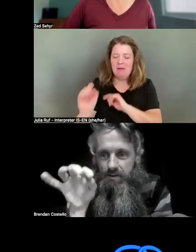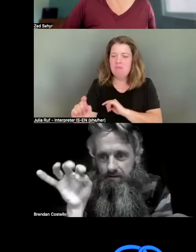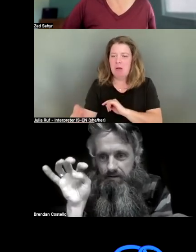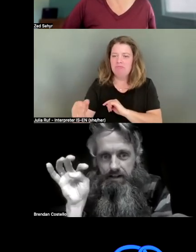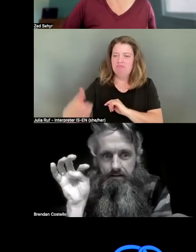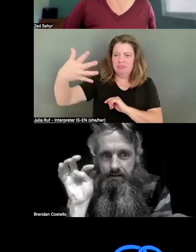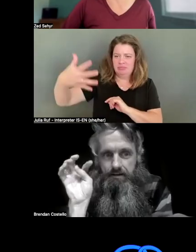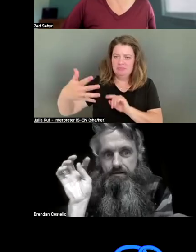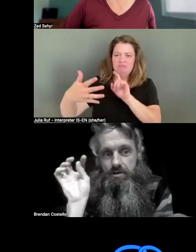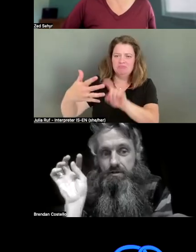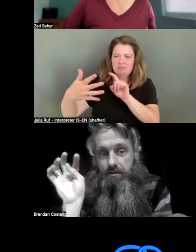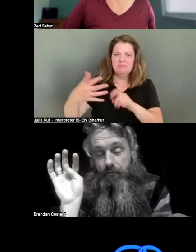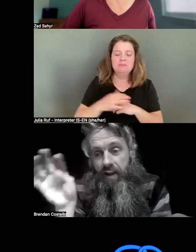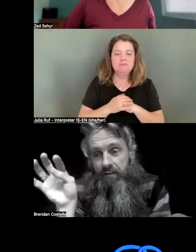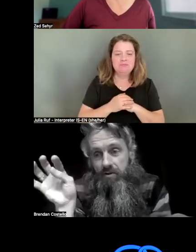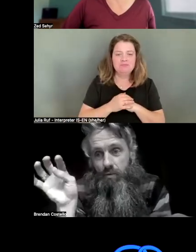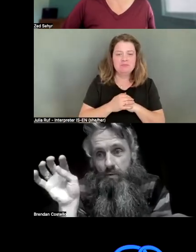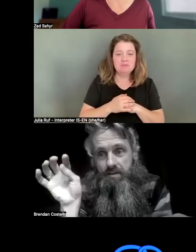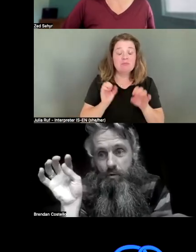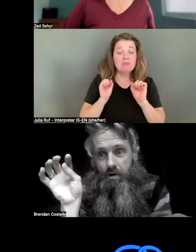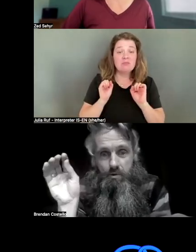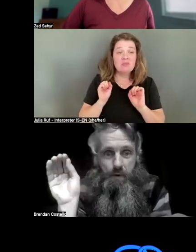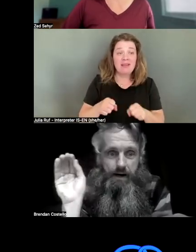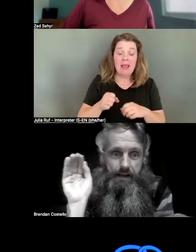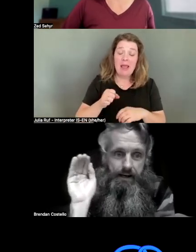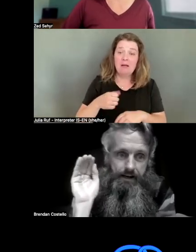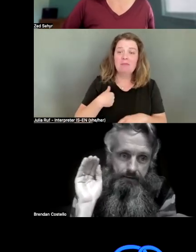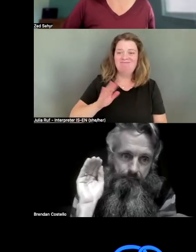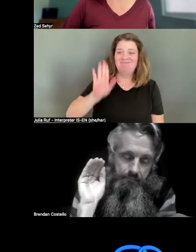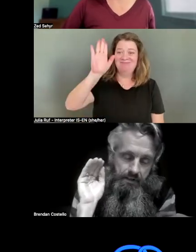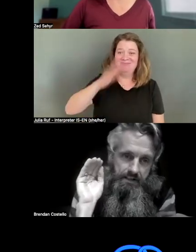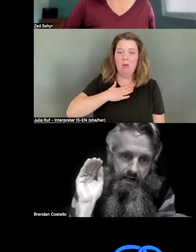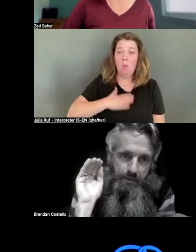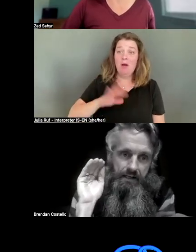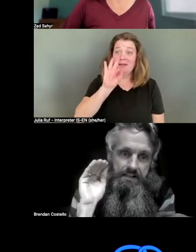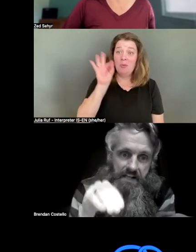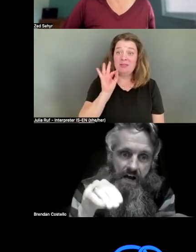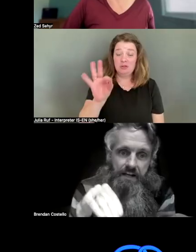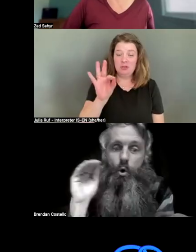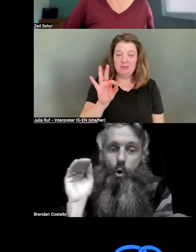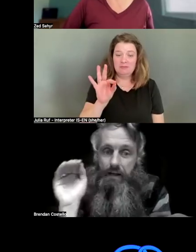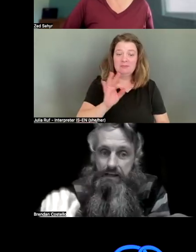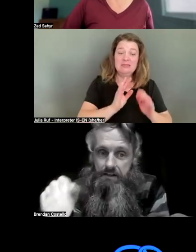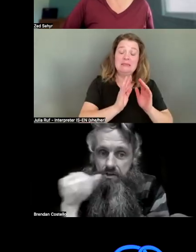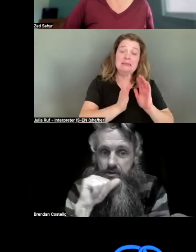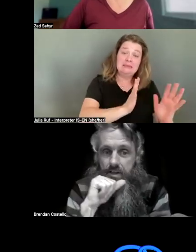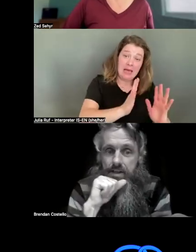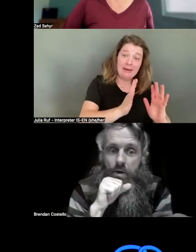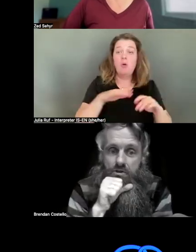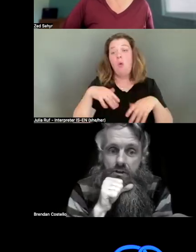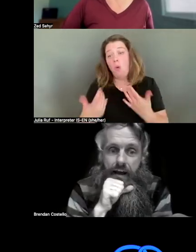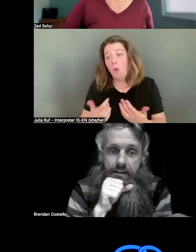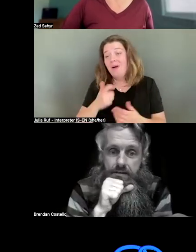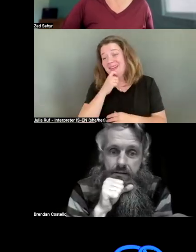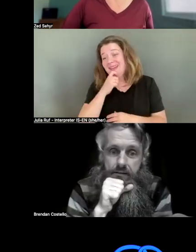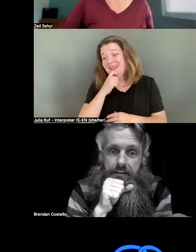you can either just flag that you want to ask a question by typing sign or English in the